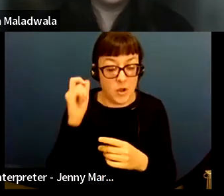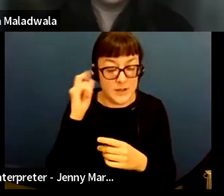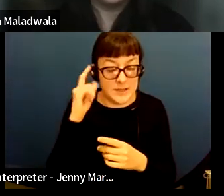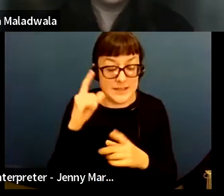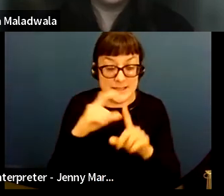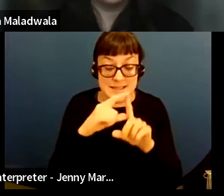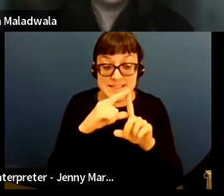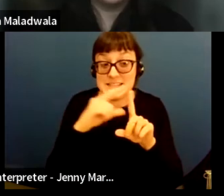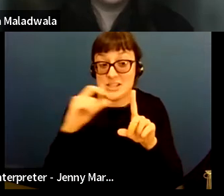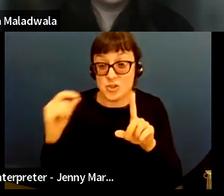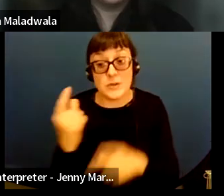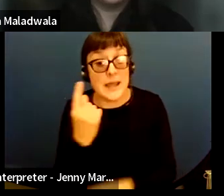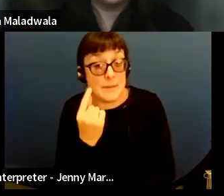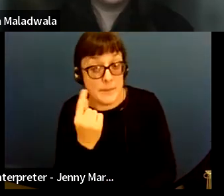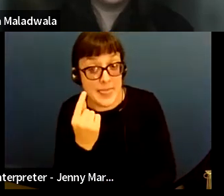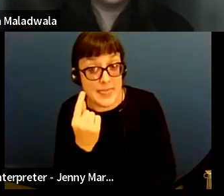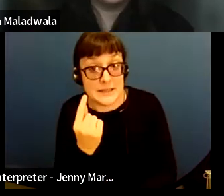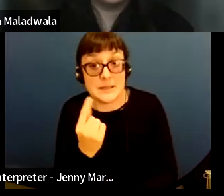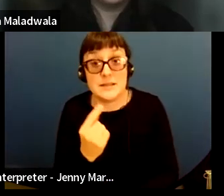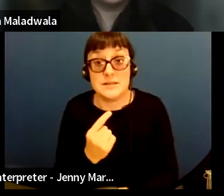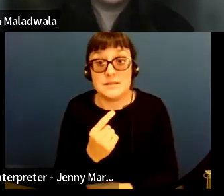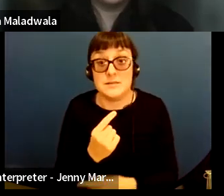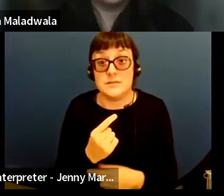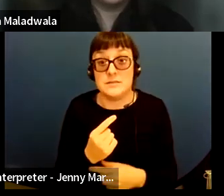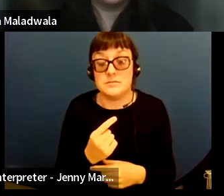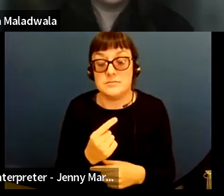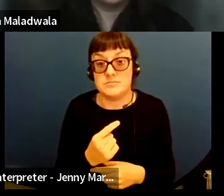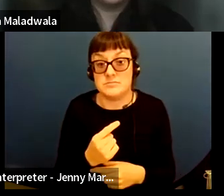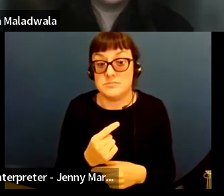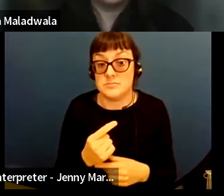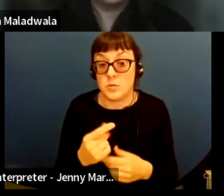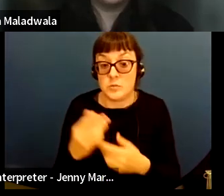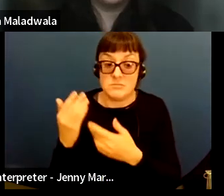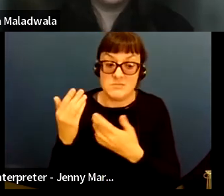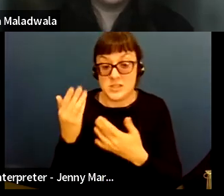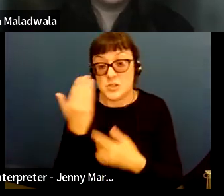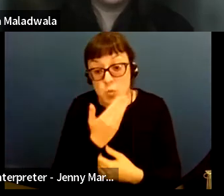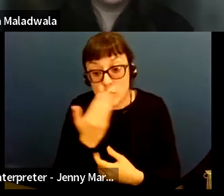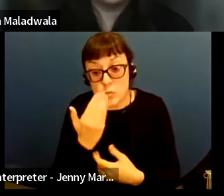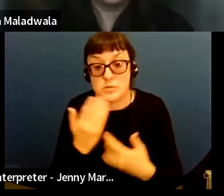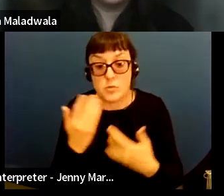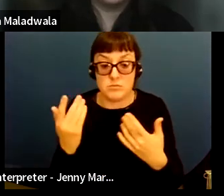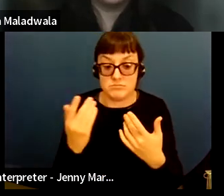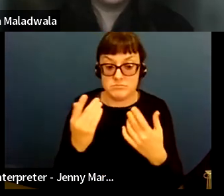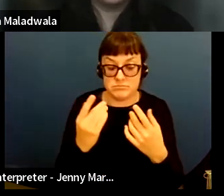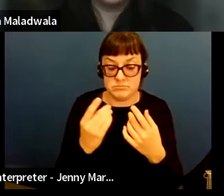digital capability of learning providers, education providers. So there, the idea is